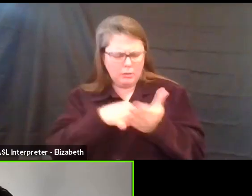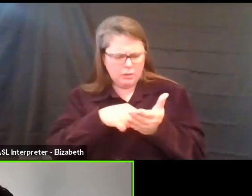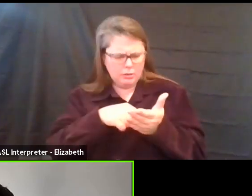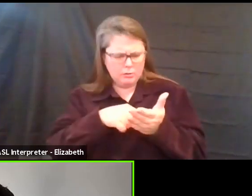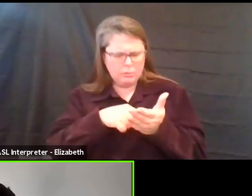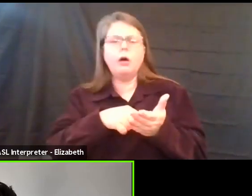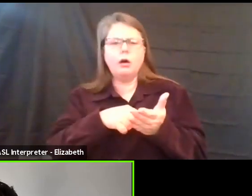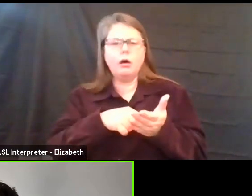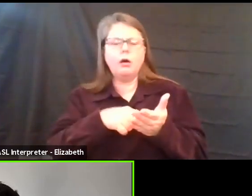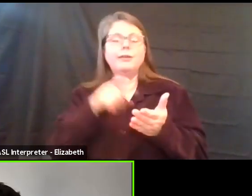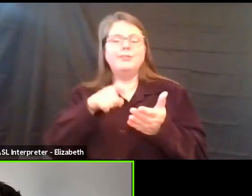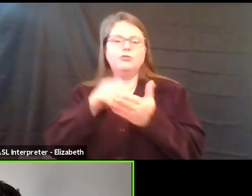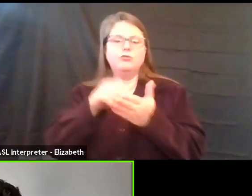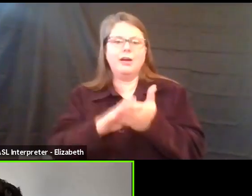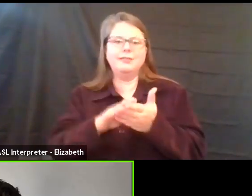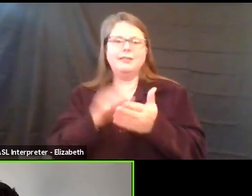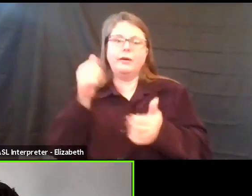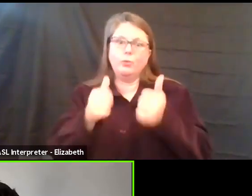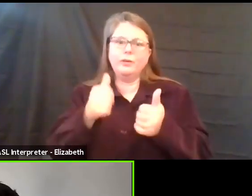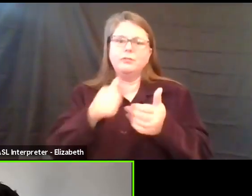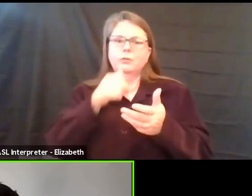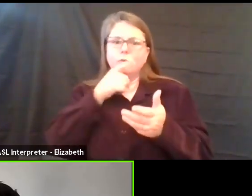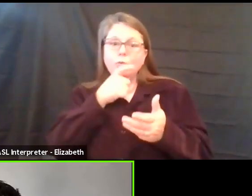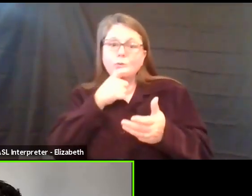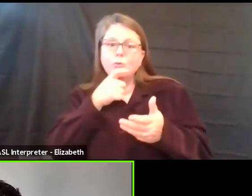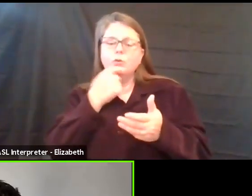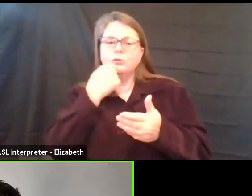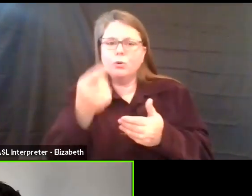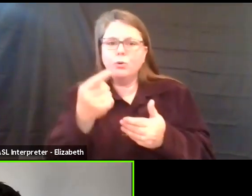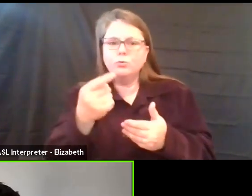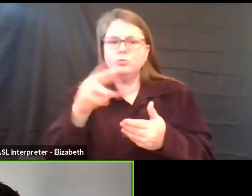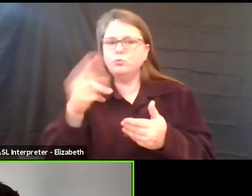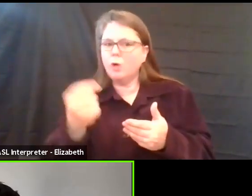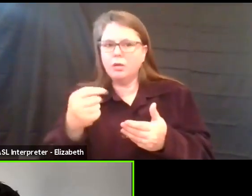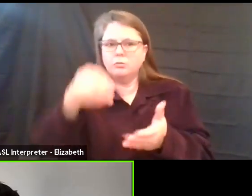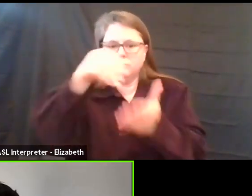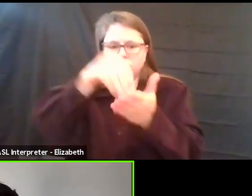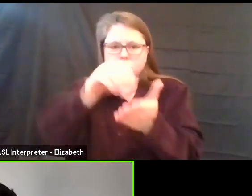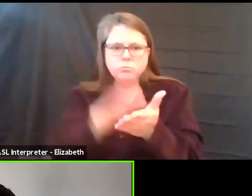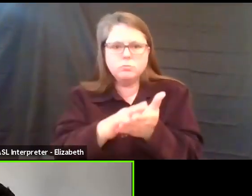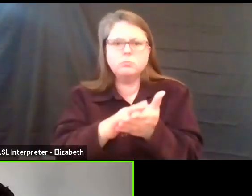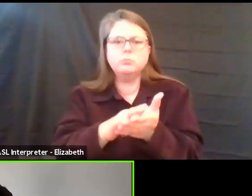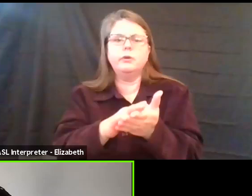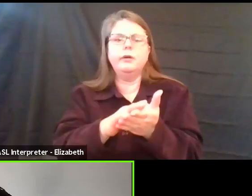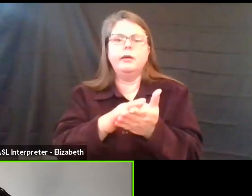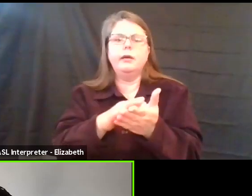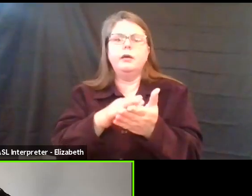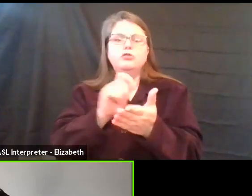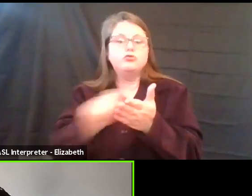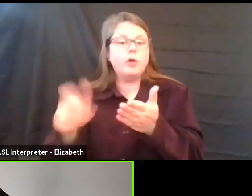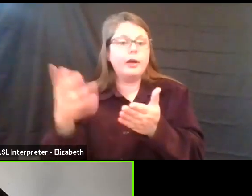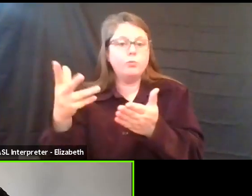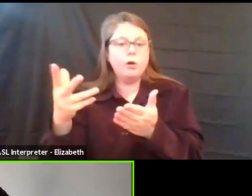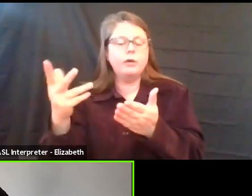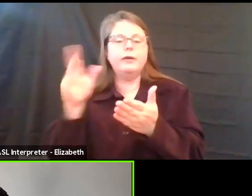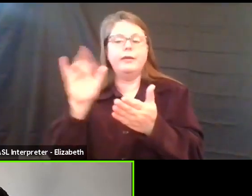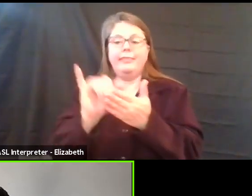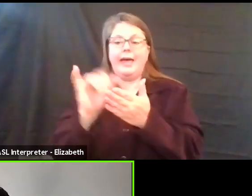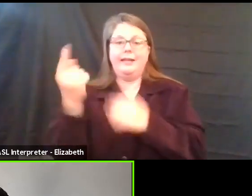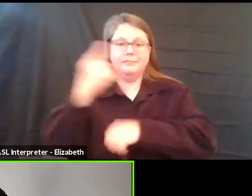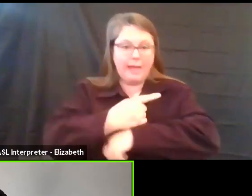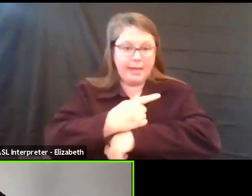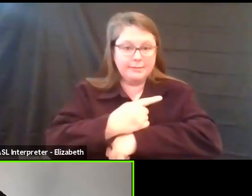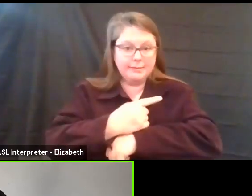don't know about this coverage, you can say, no, on such and such a date, I talked to such and such a person, and they said that we could